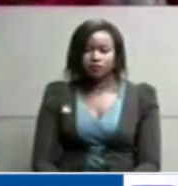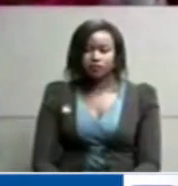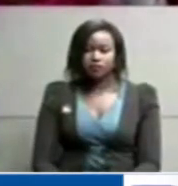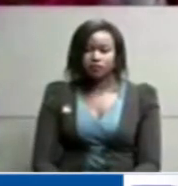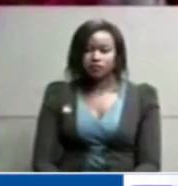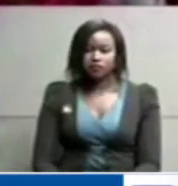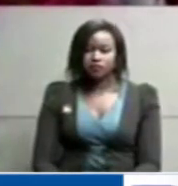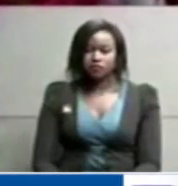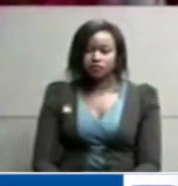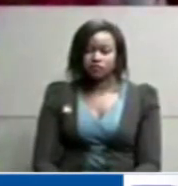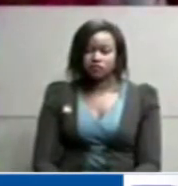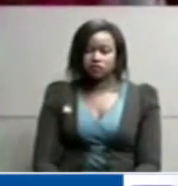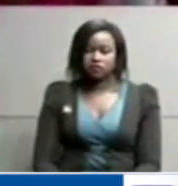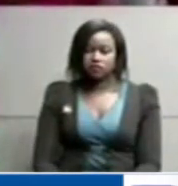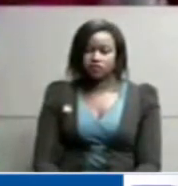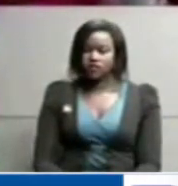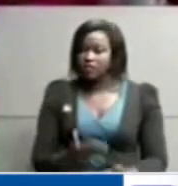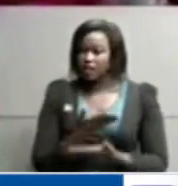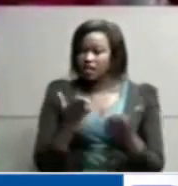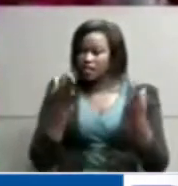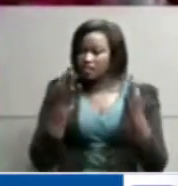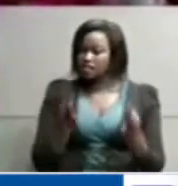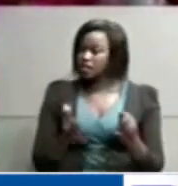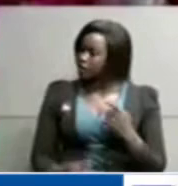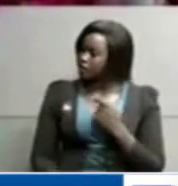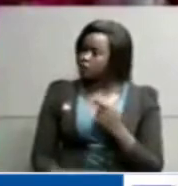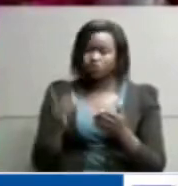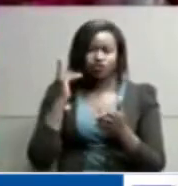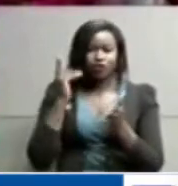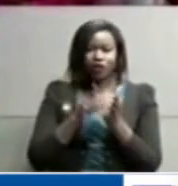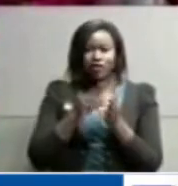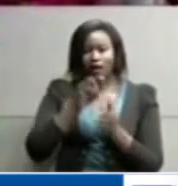Anything else, Musenero?